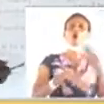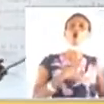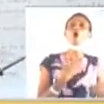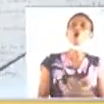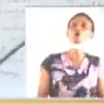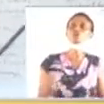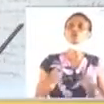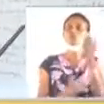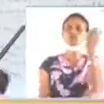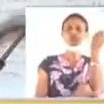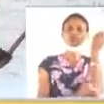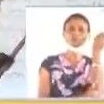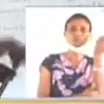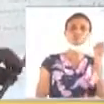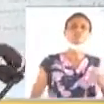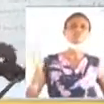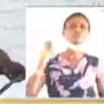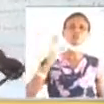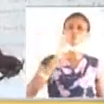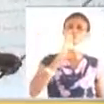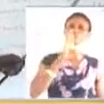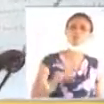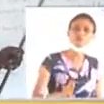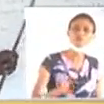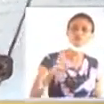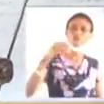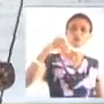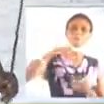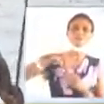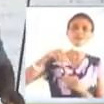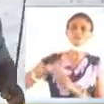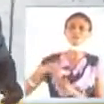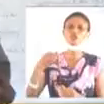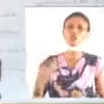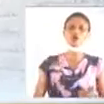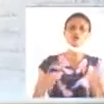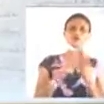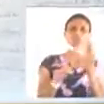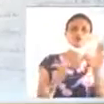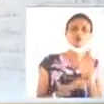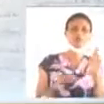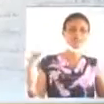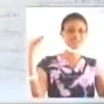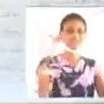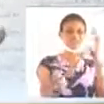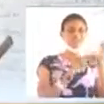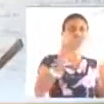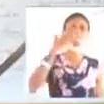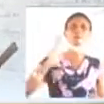So there should be an enactment and implementation of laws against